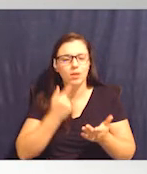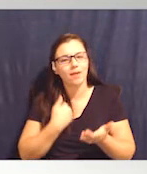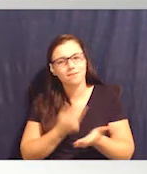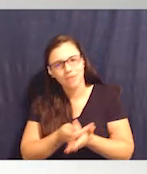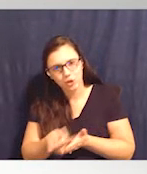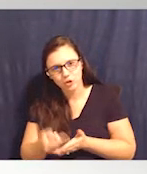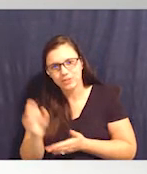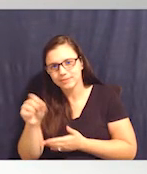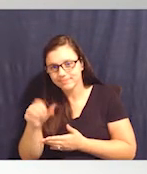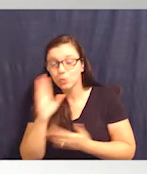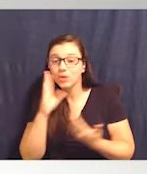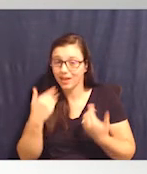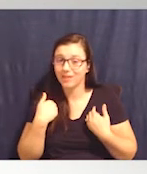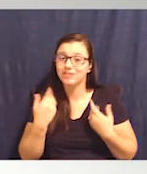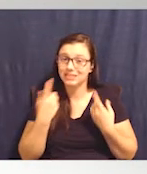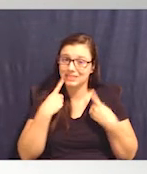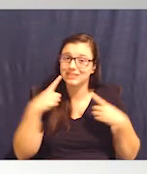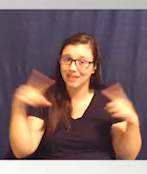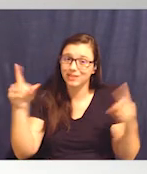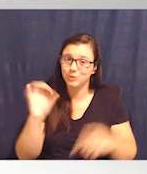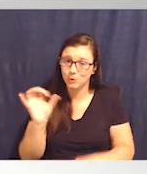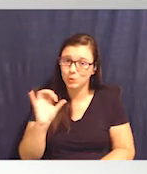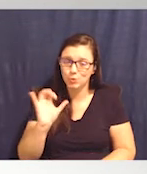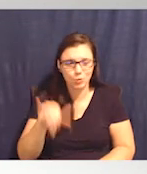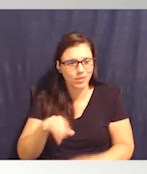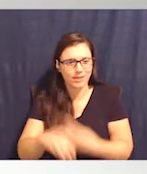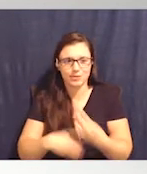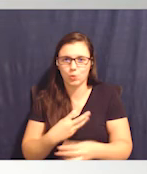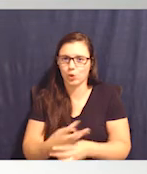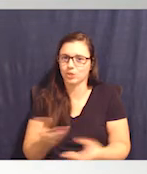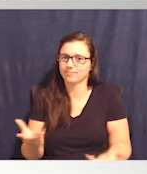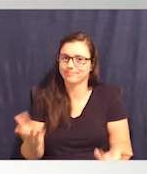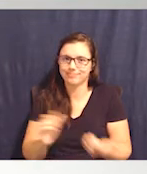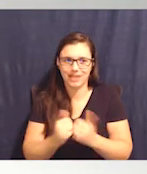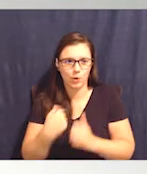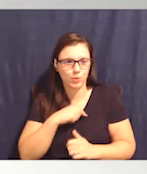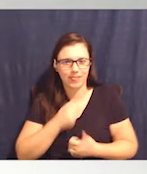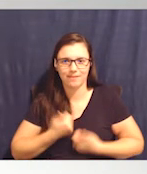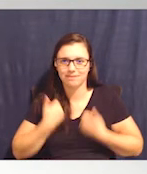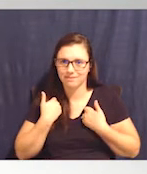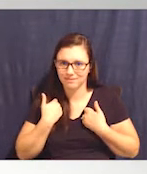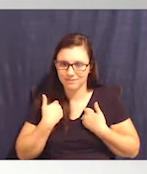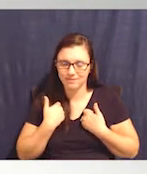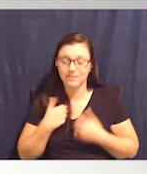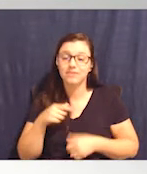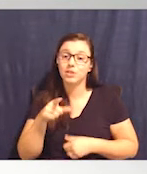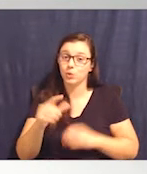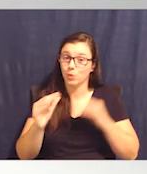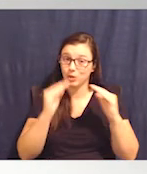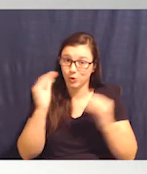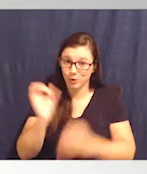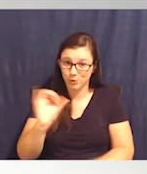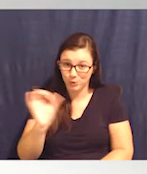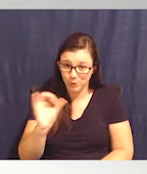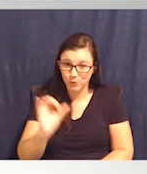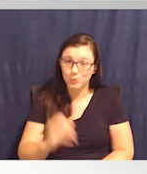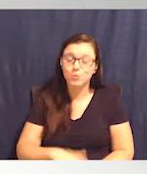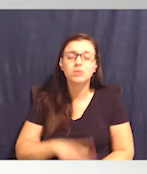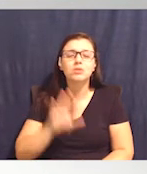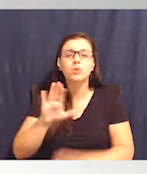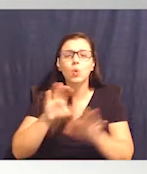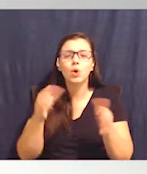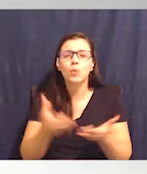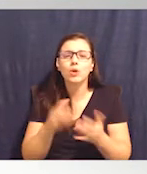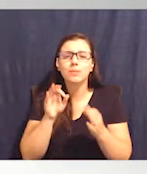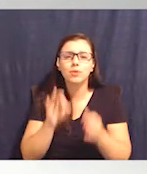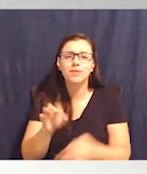okay? That's the world. It's how we live. Even you as an adult, is your world perfect? Are there